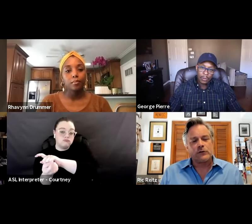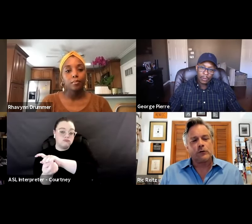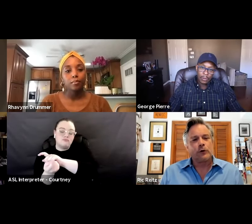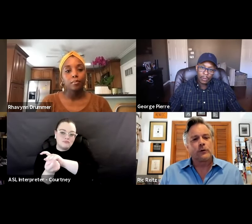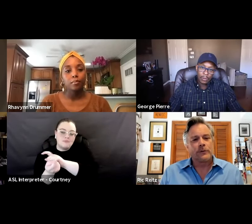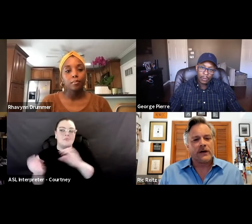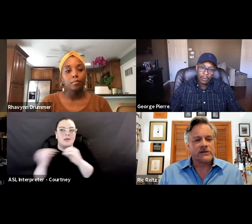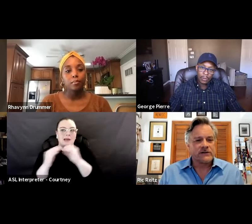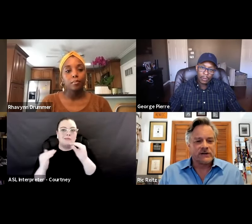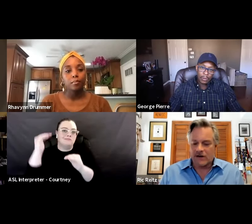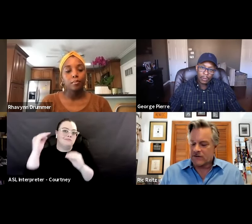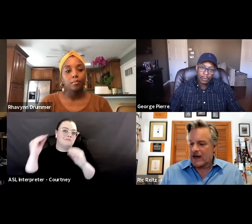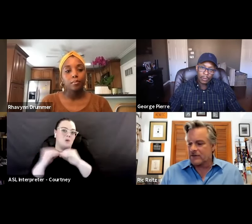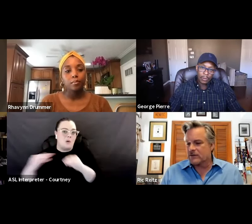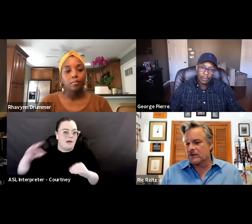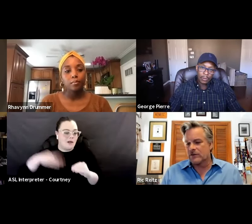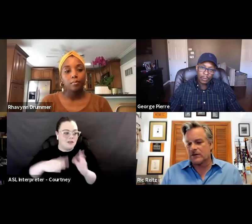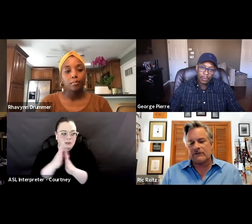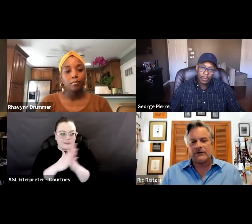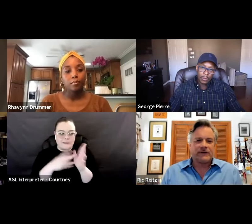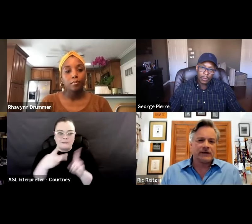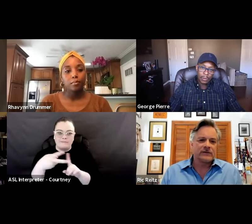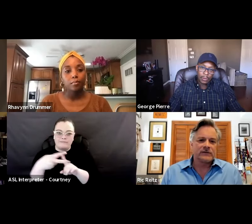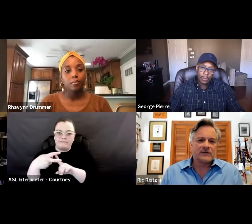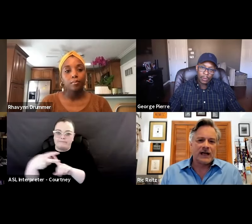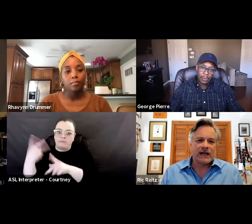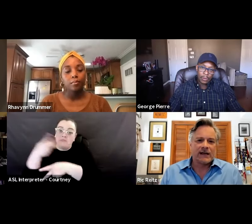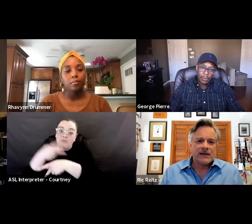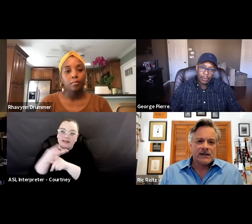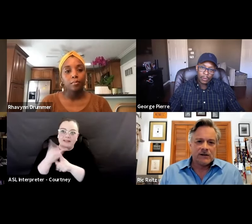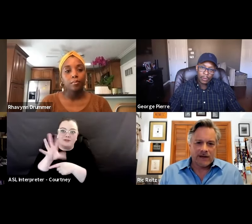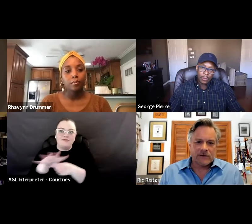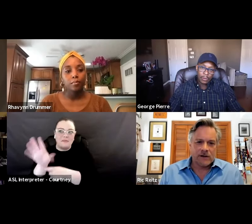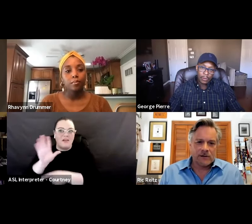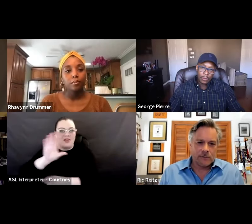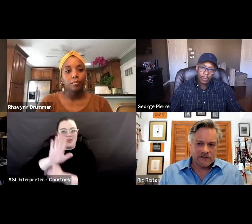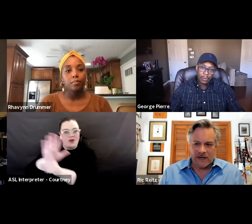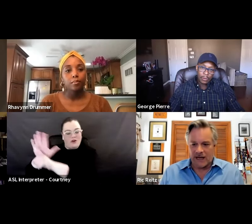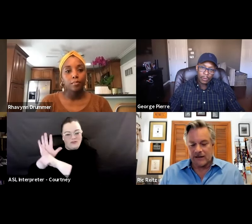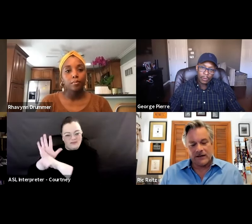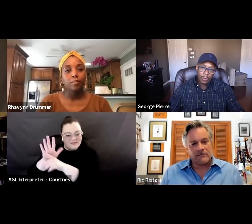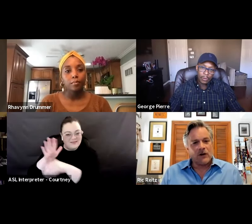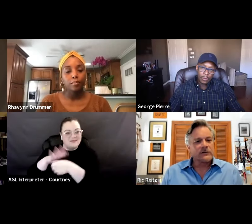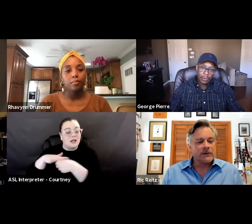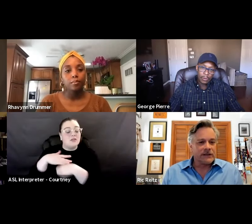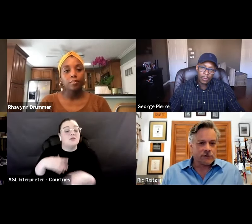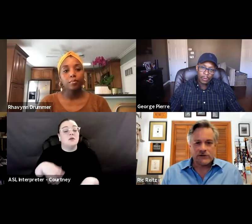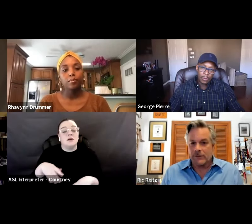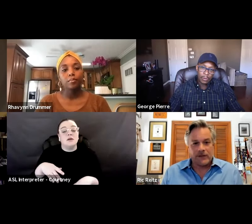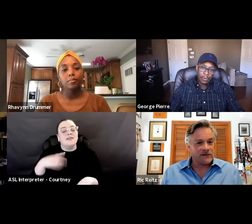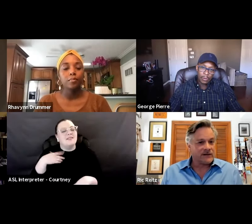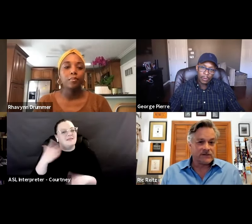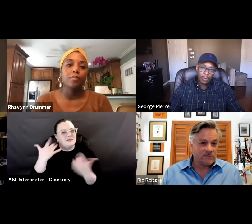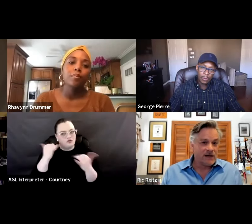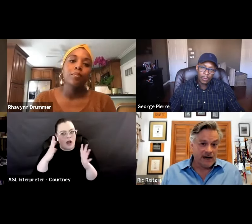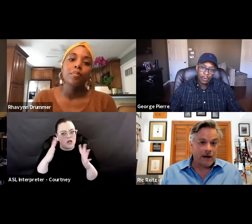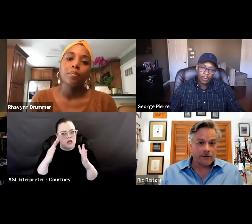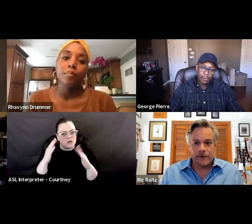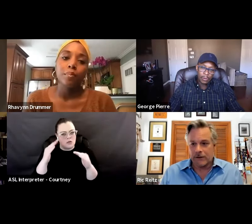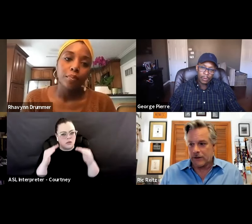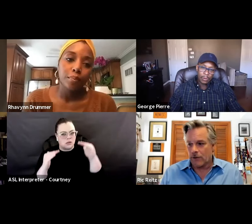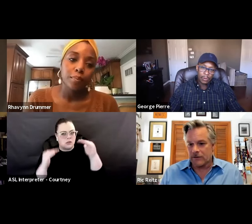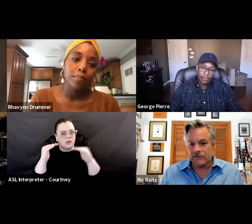advantage to lure productions to their sites. So to level the field, states like New Mexico, Louisiana, and ultimately Georgia, but many states